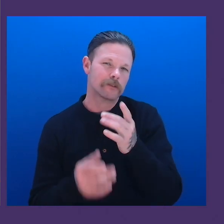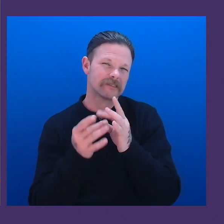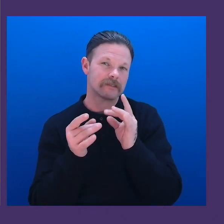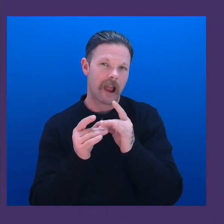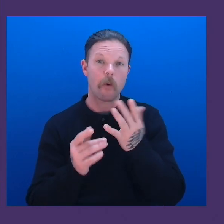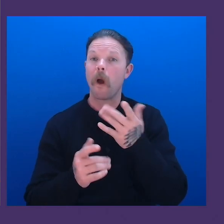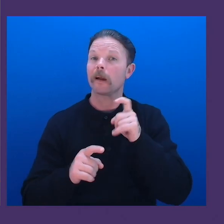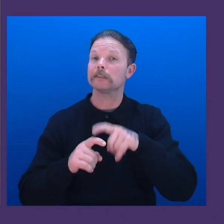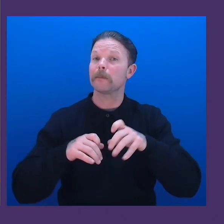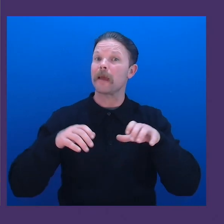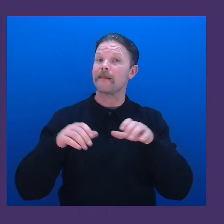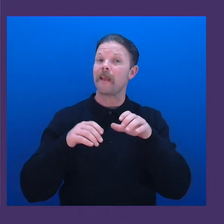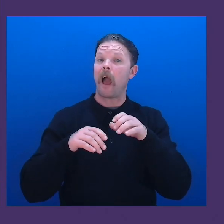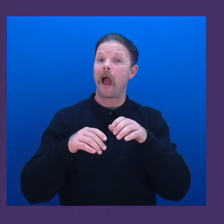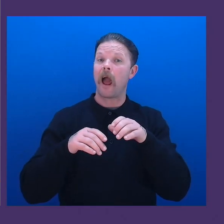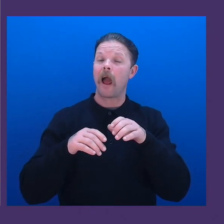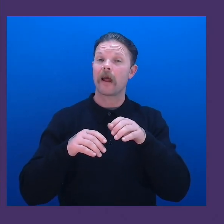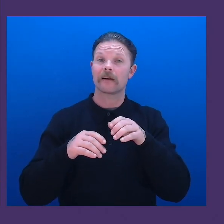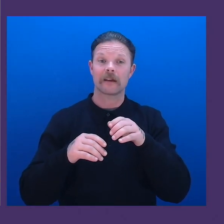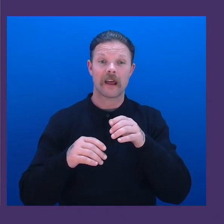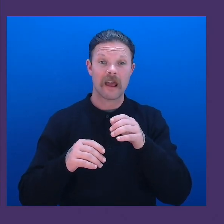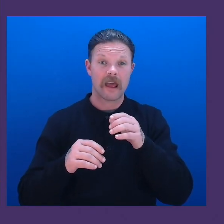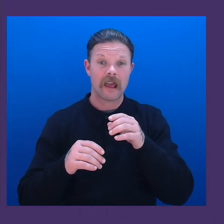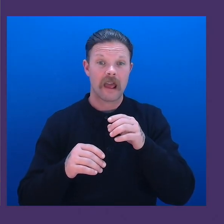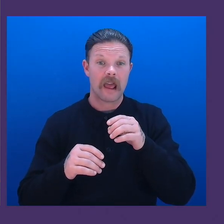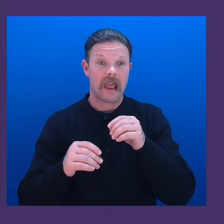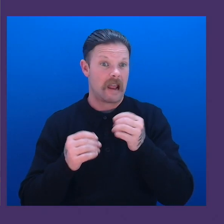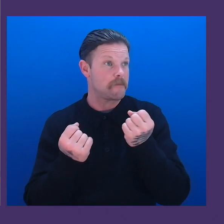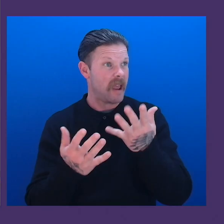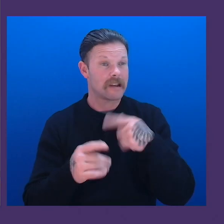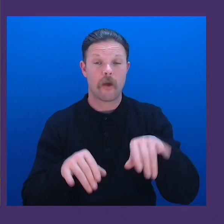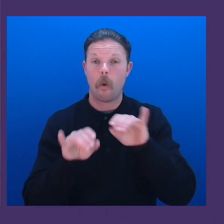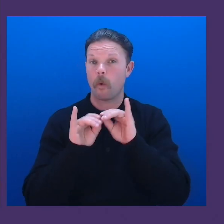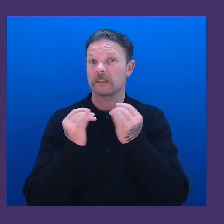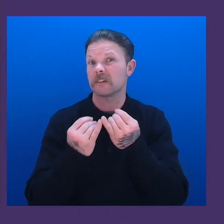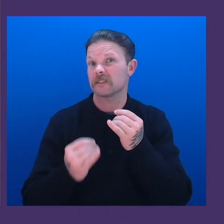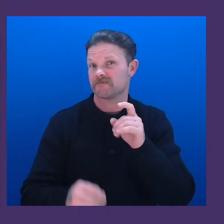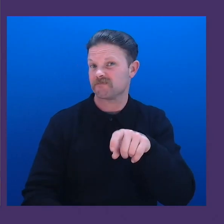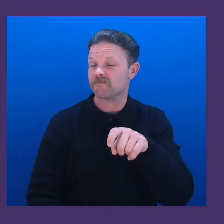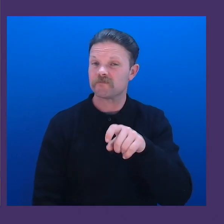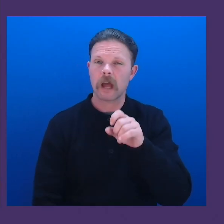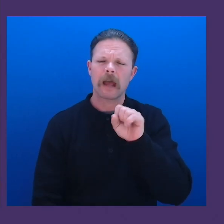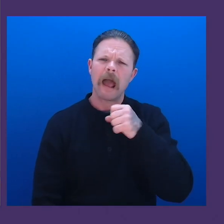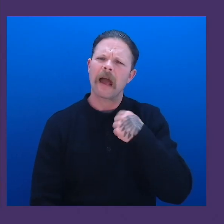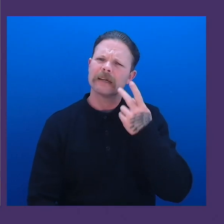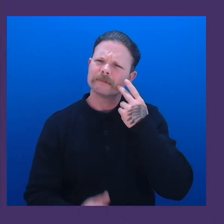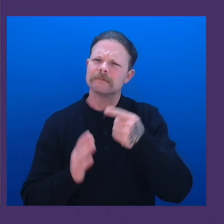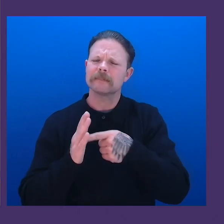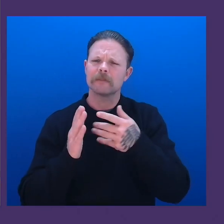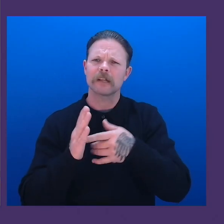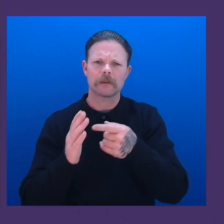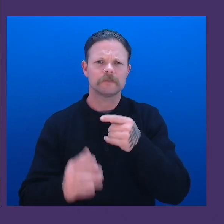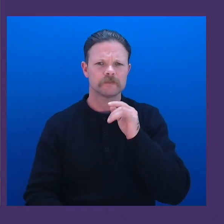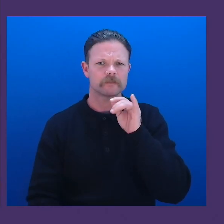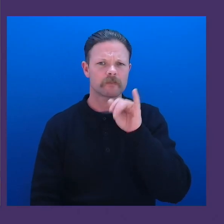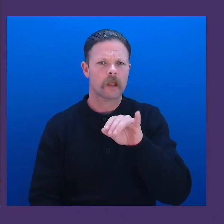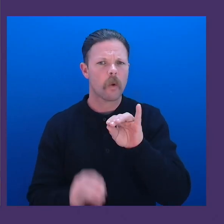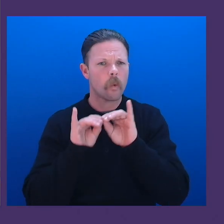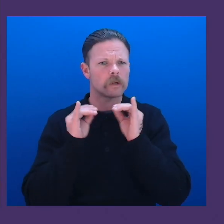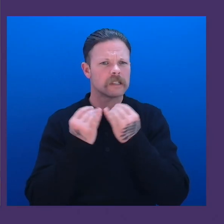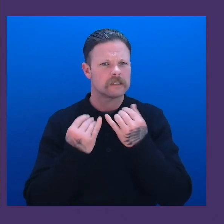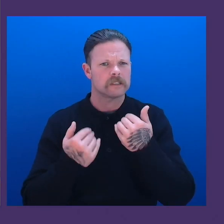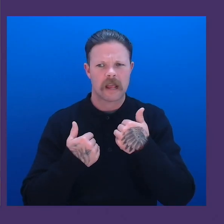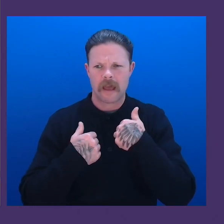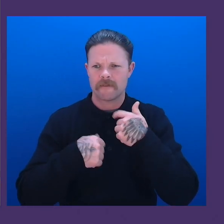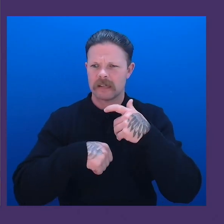at many more organizations. I see sometimes that organizations have a hard time